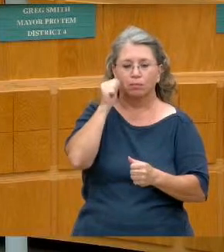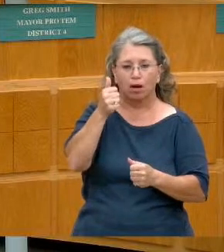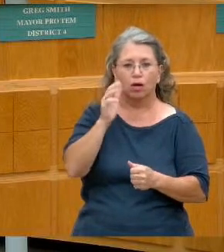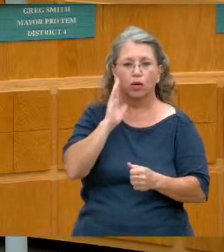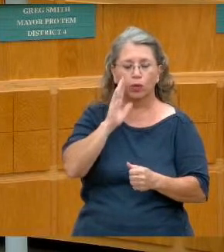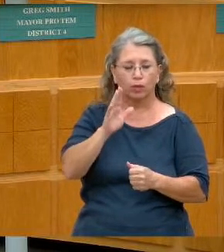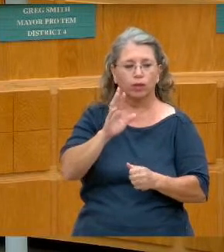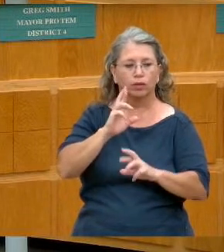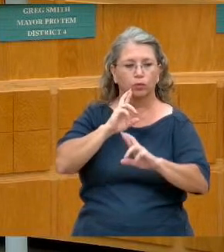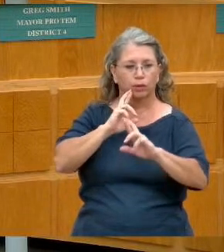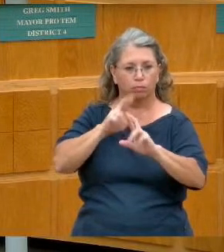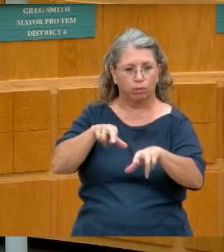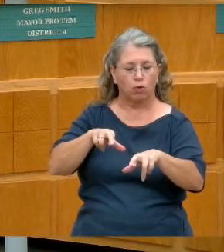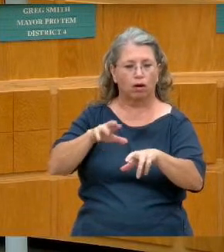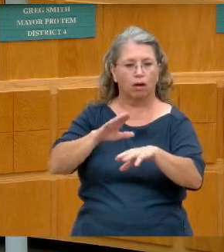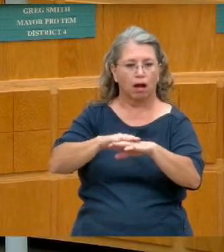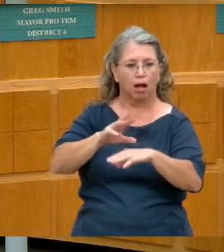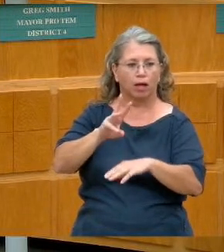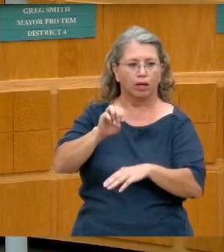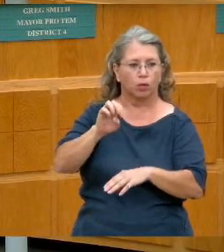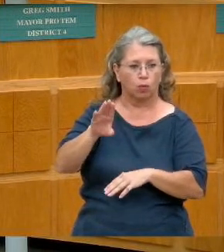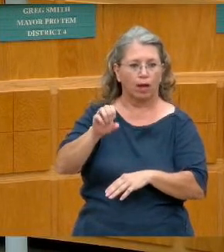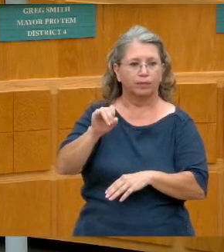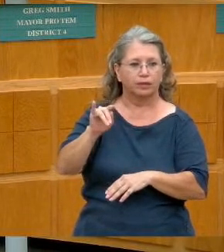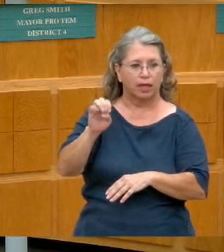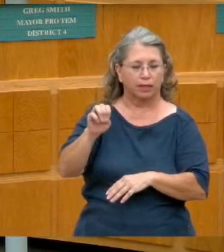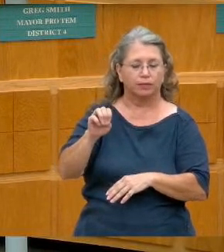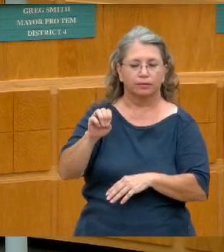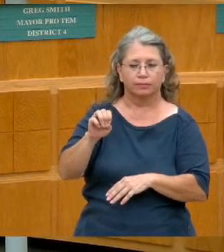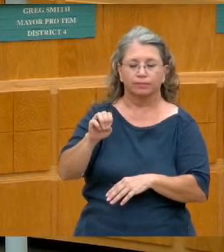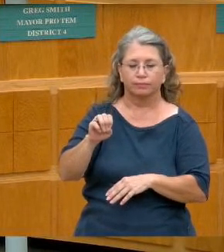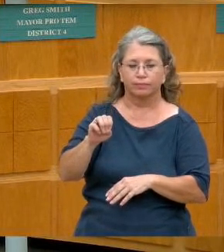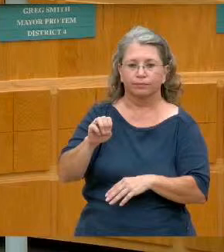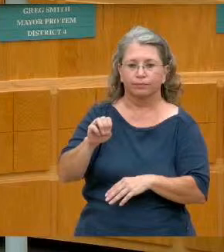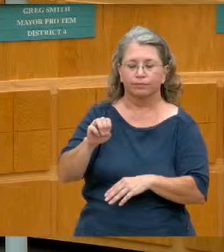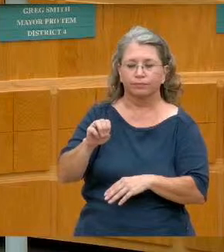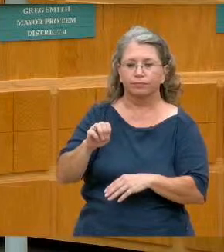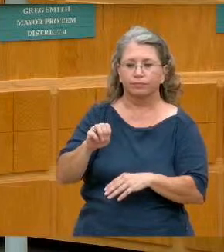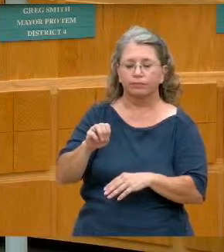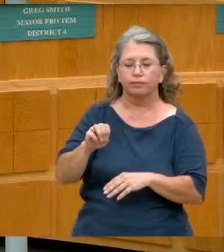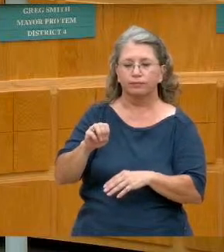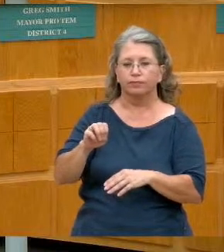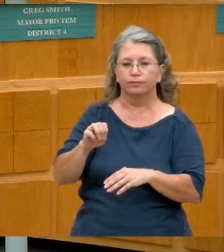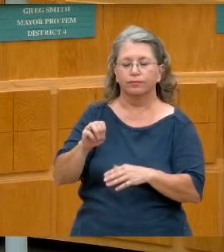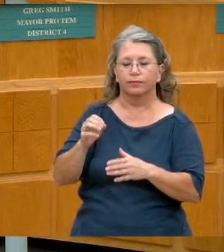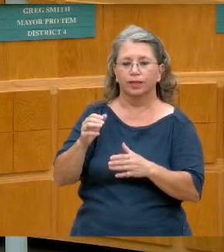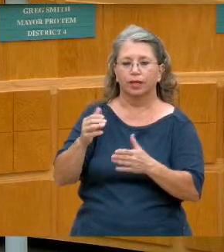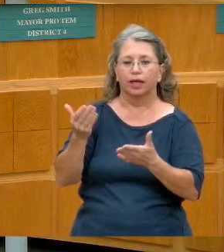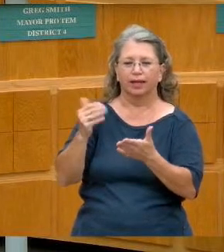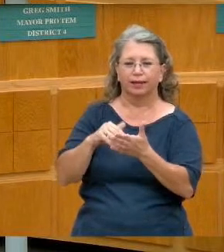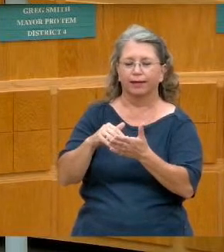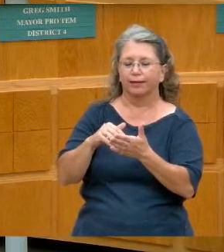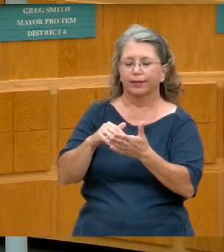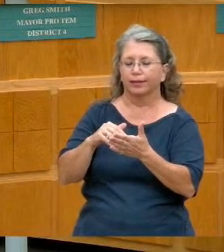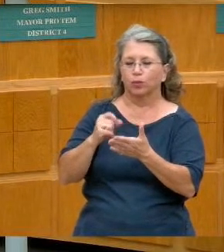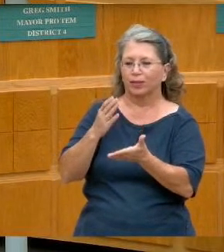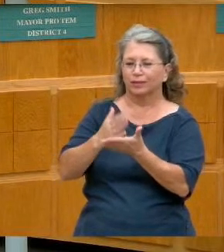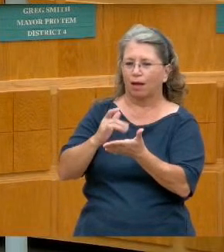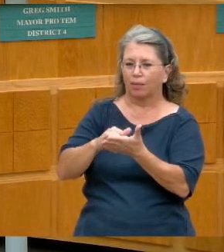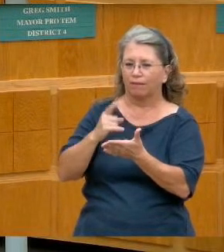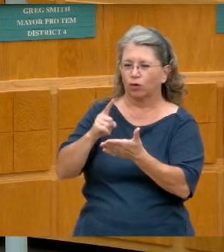number of cases, and live being on our website. And the last couple of weekends we hadn't reported, but we will tomorrow and Sunday as